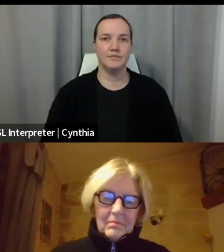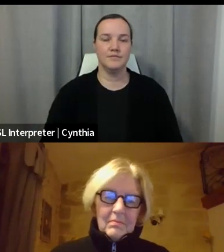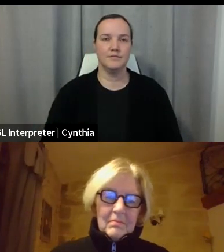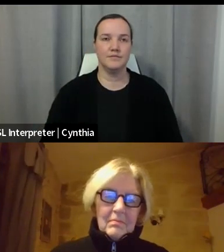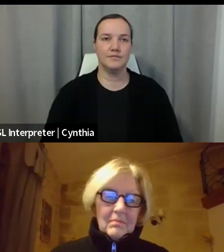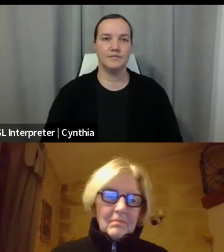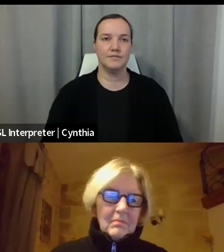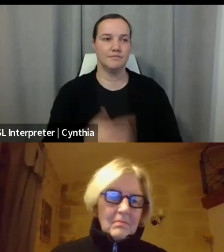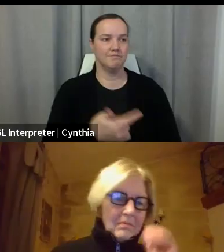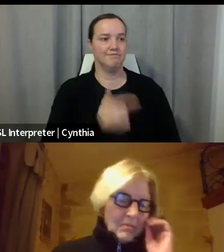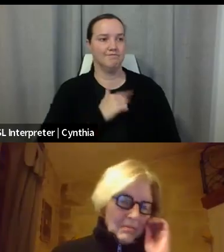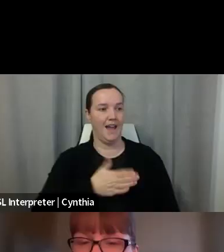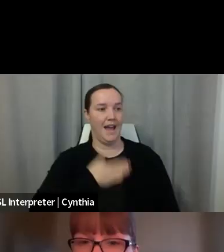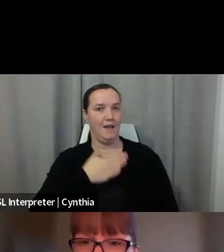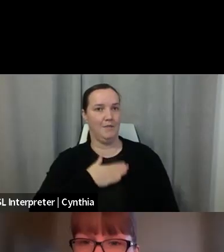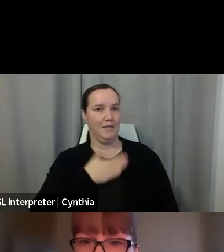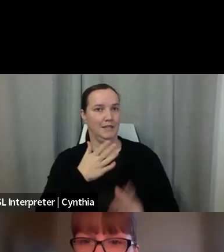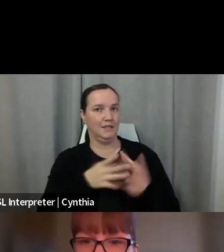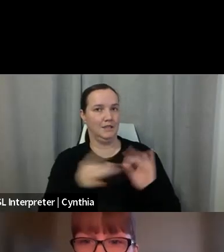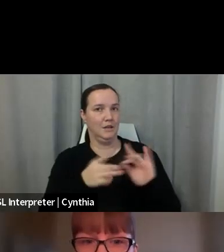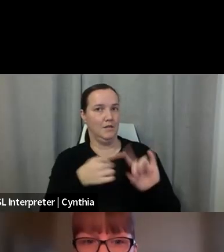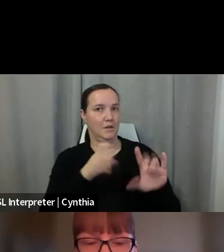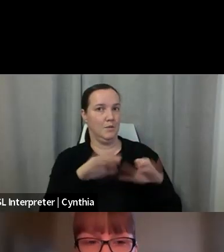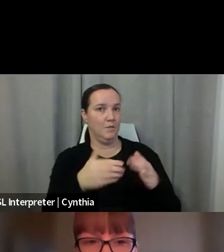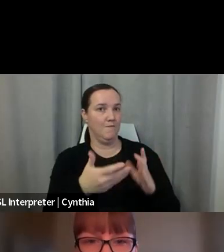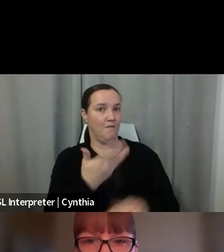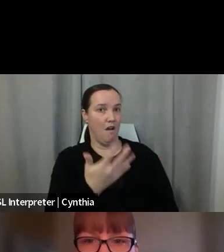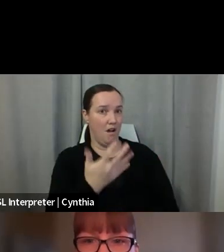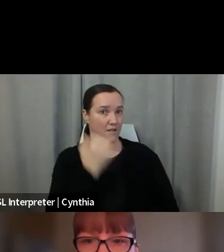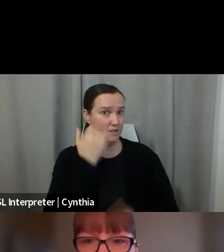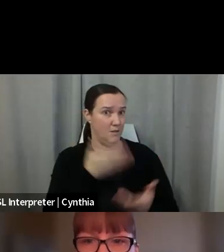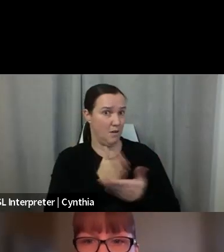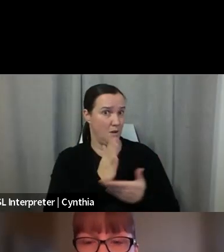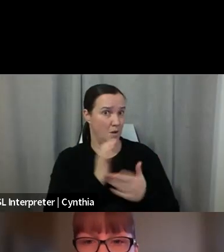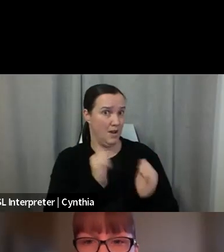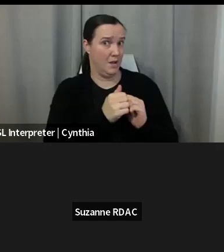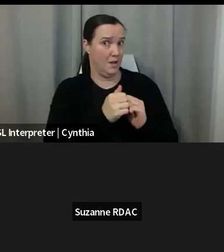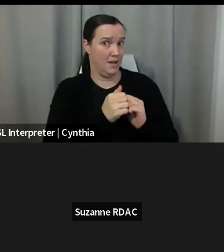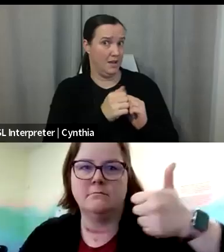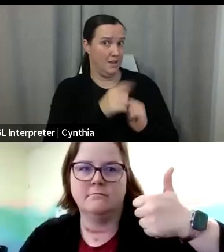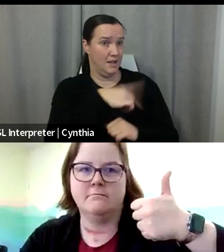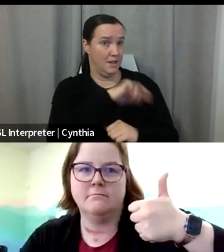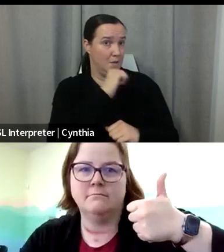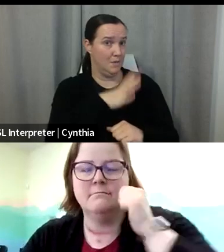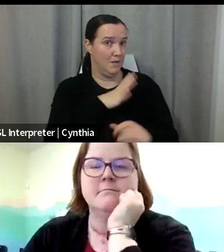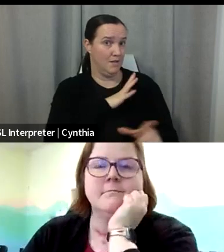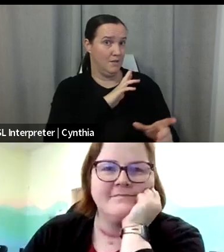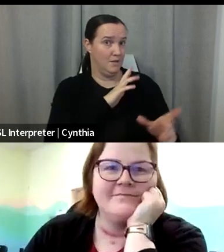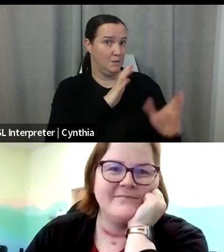I'd be happy to share from group 5 if that's all right with the women I was in there